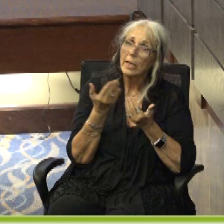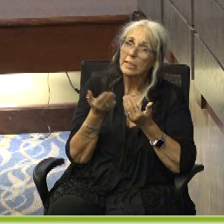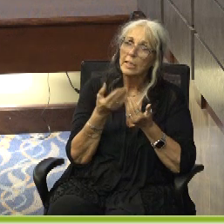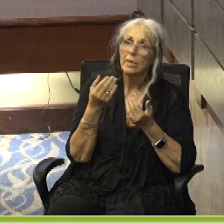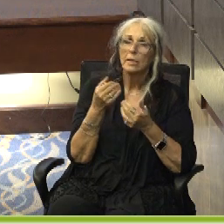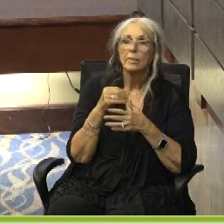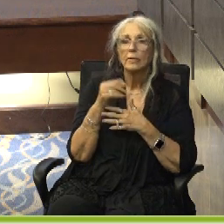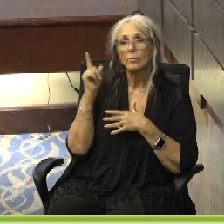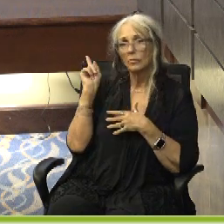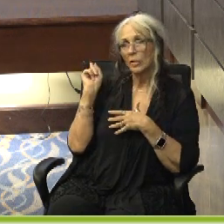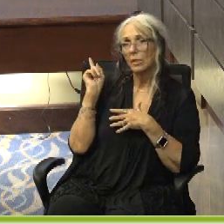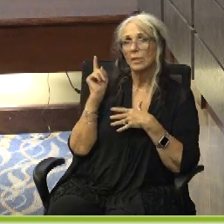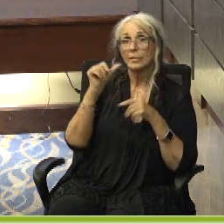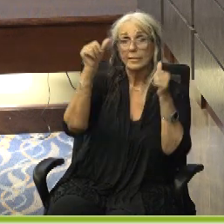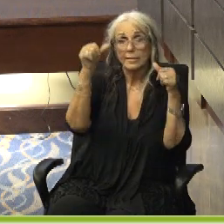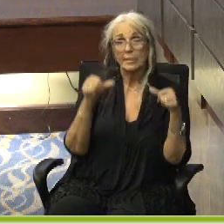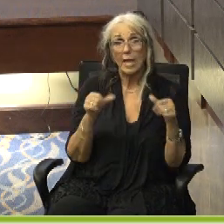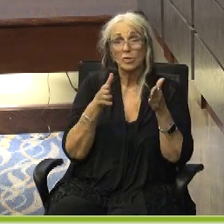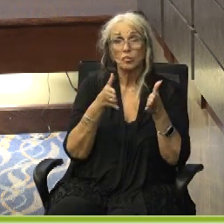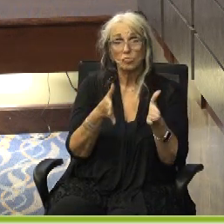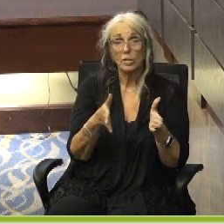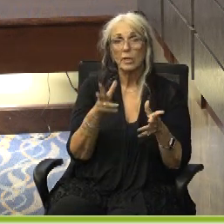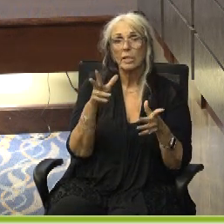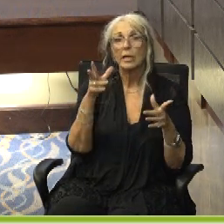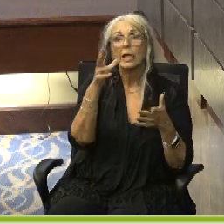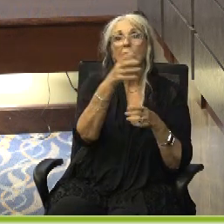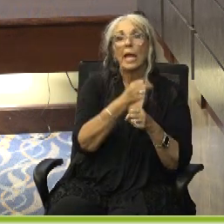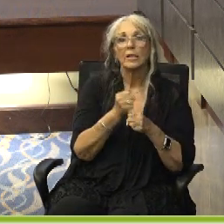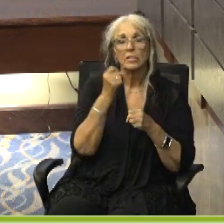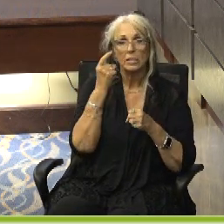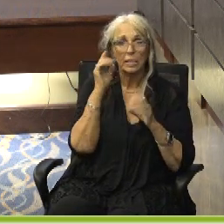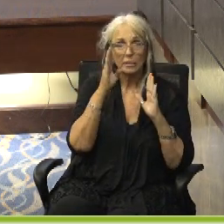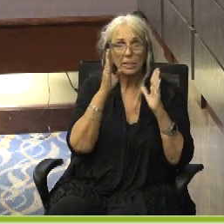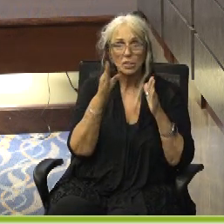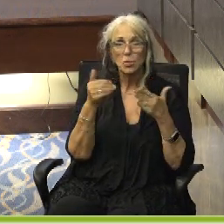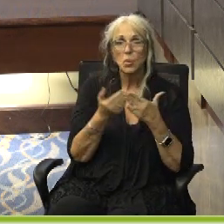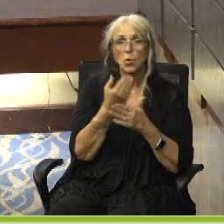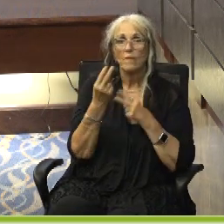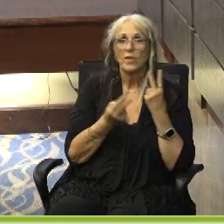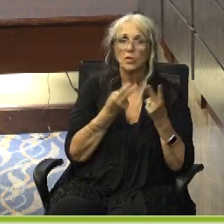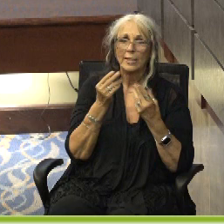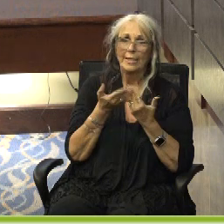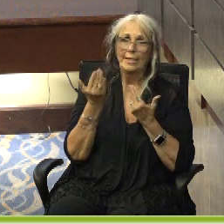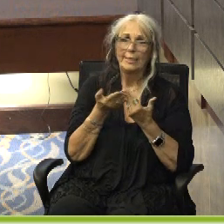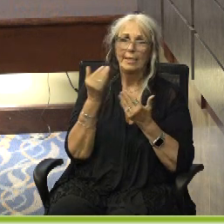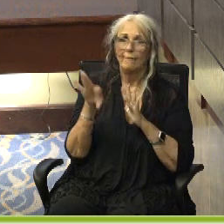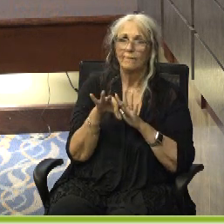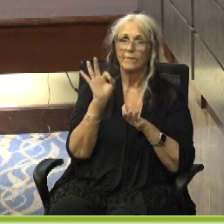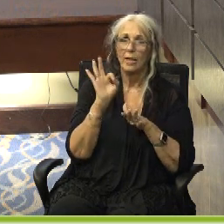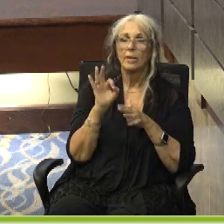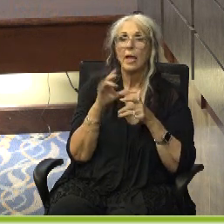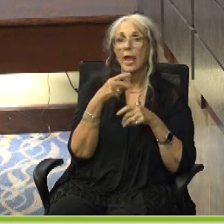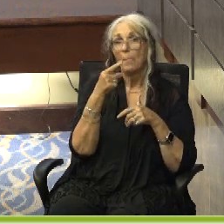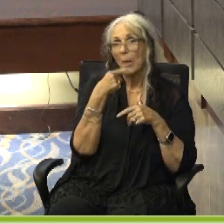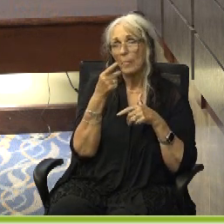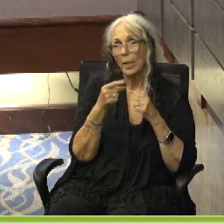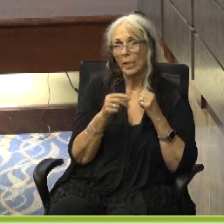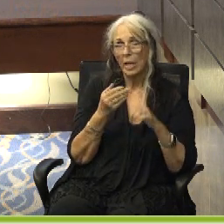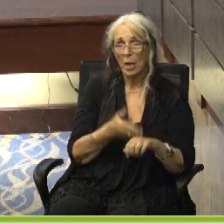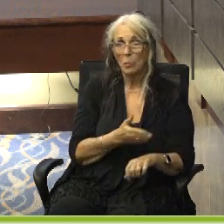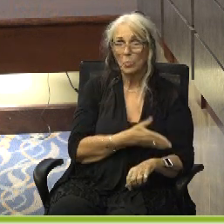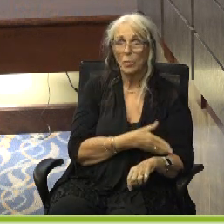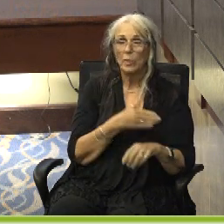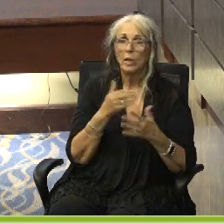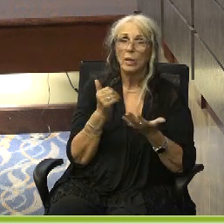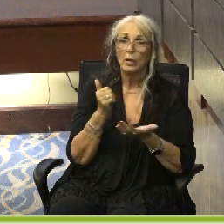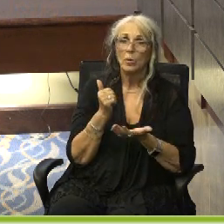The new signage on the street will also help capture new visitors and make the site easier to find. All around, these public improvements will help this